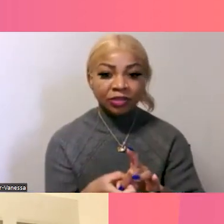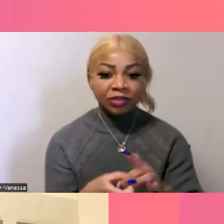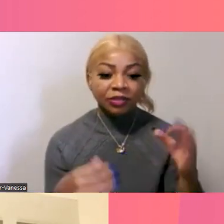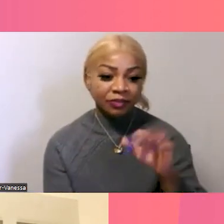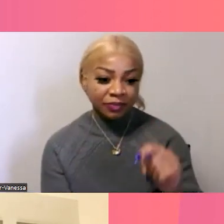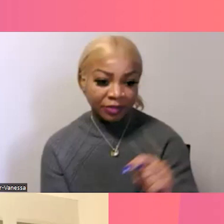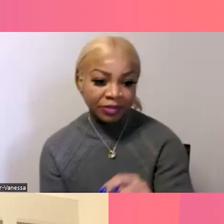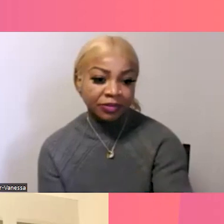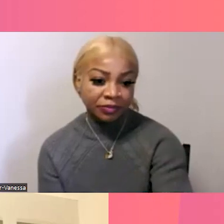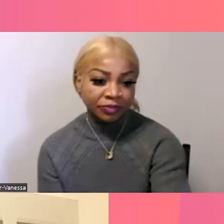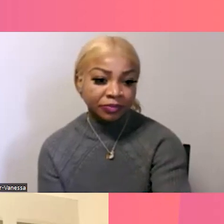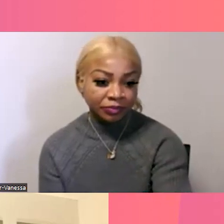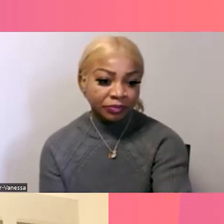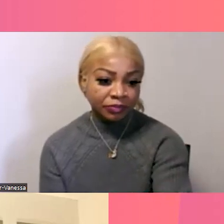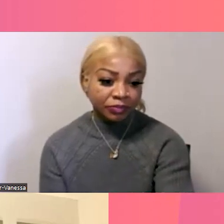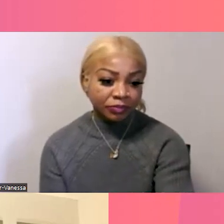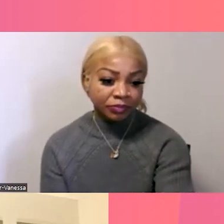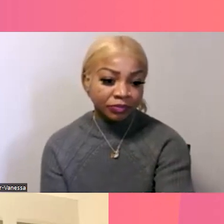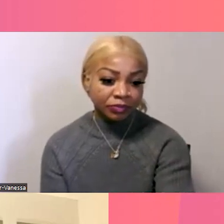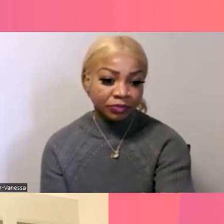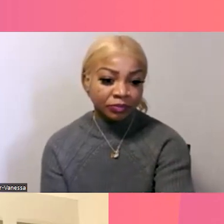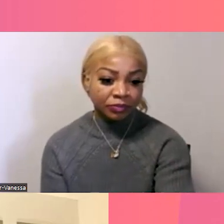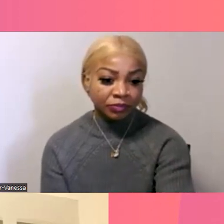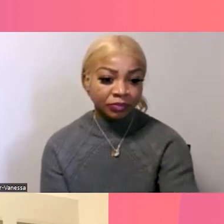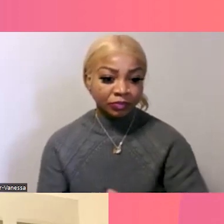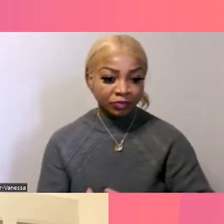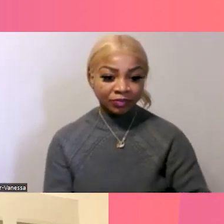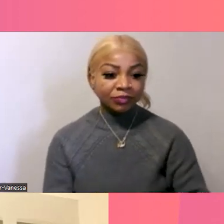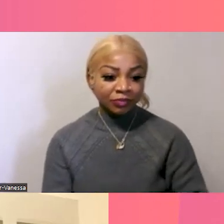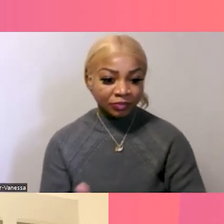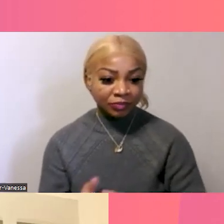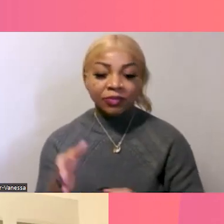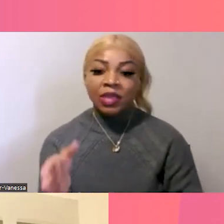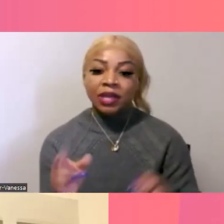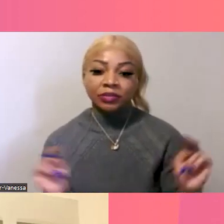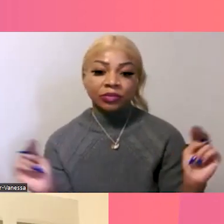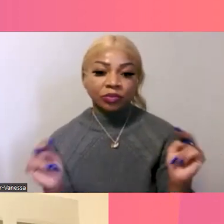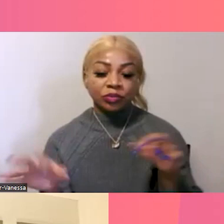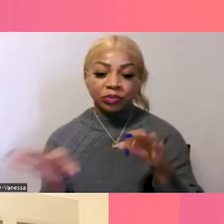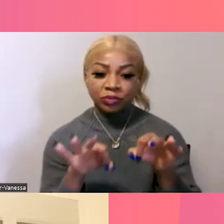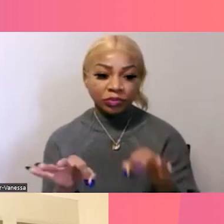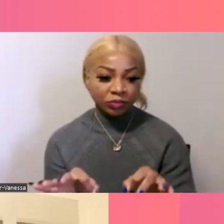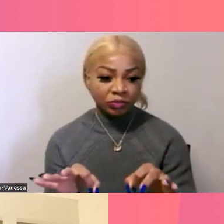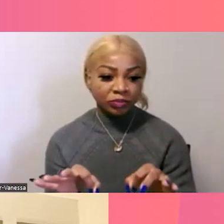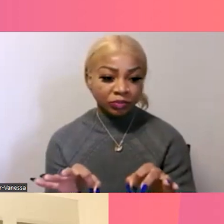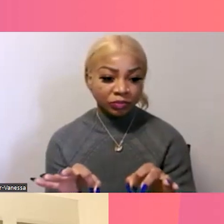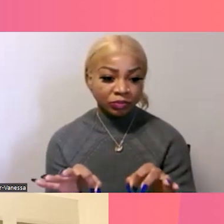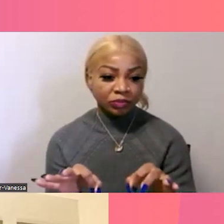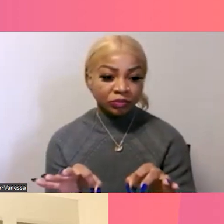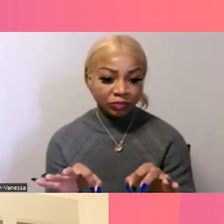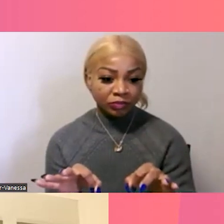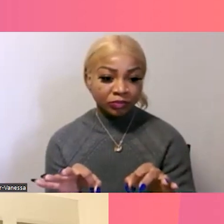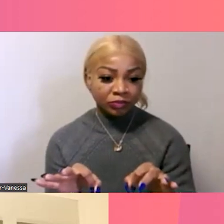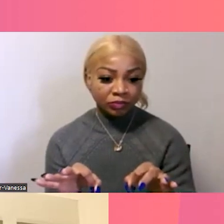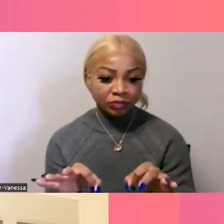like depathologizing it, breaking it down as a neutral description. As someone who began my